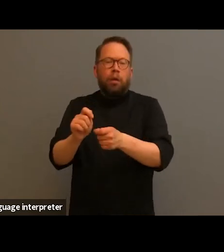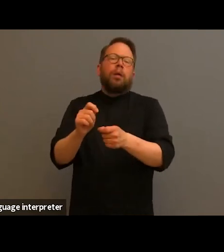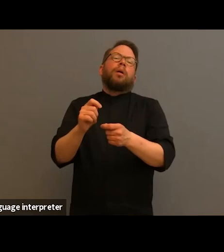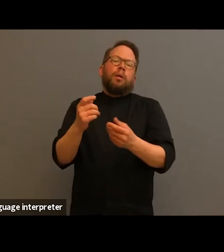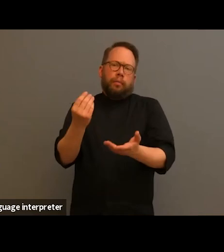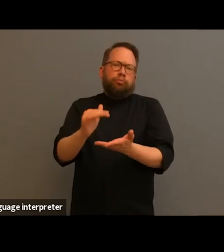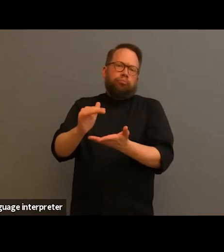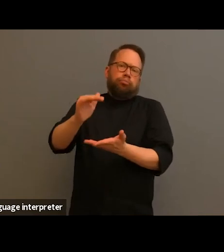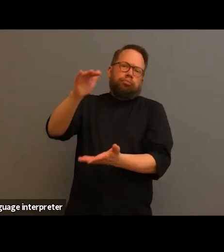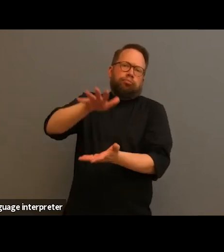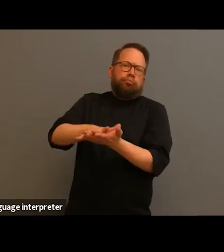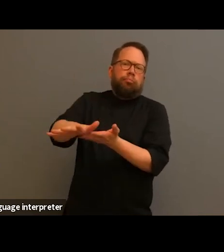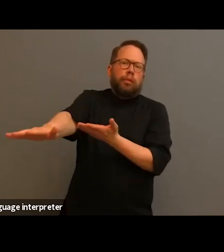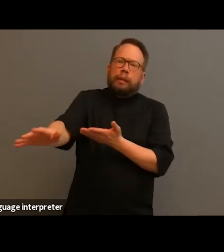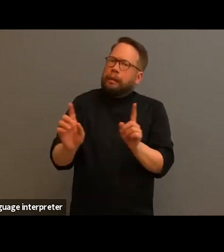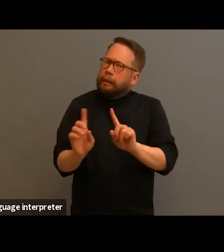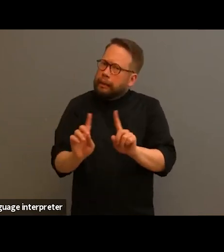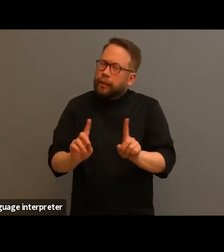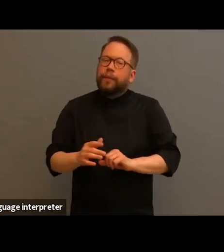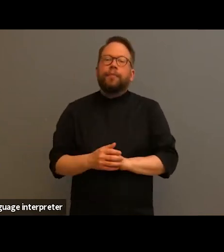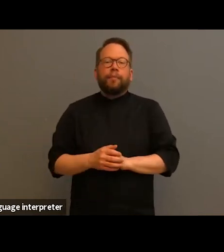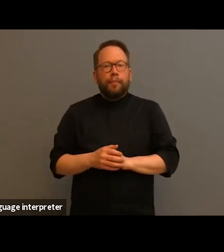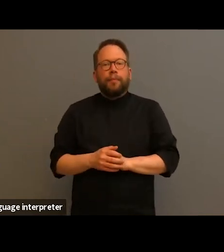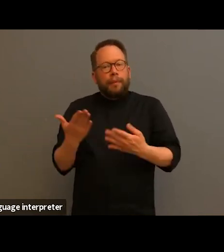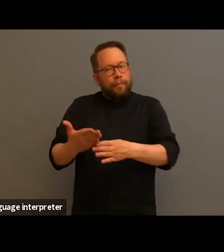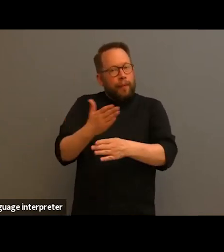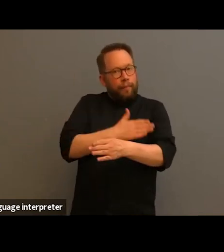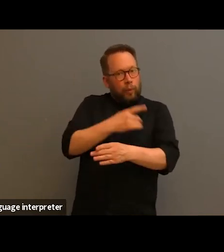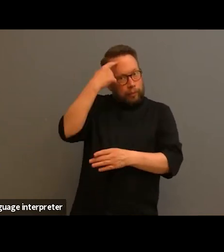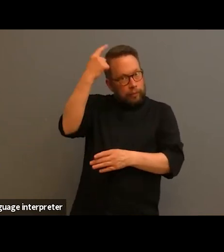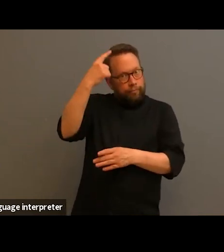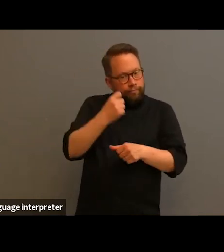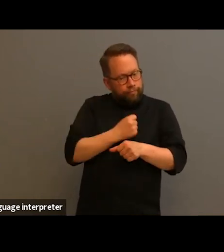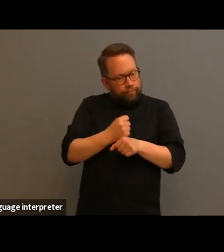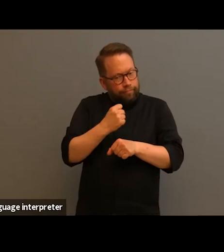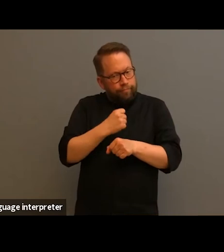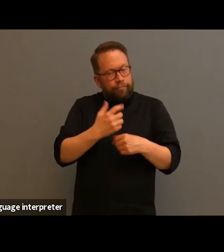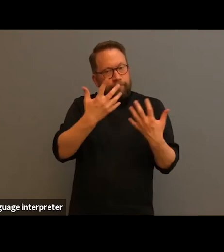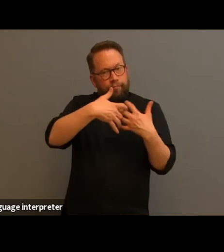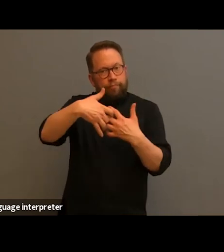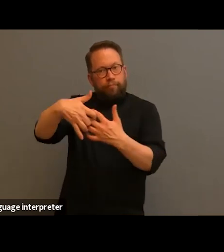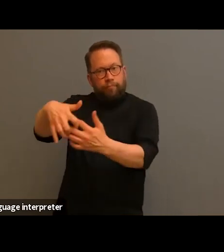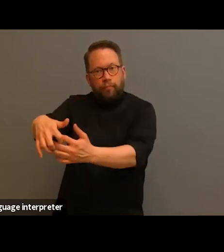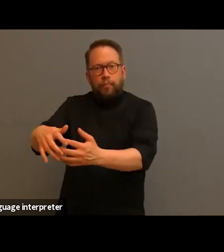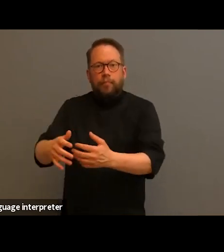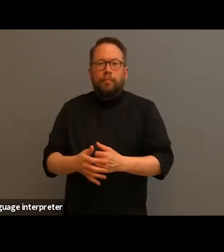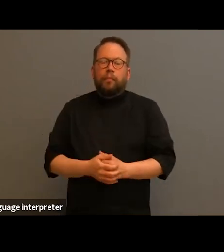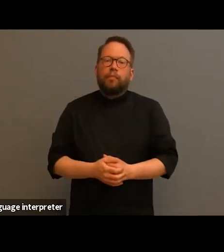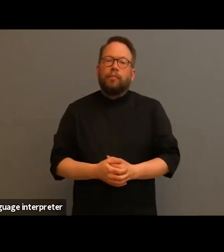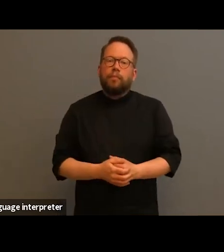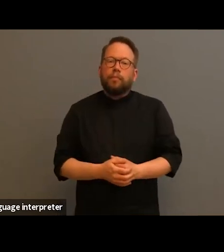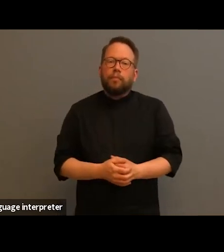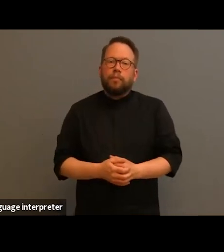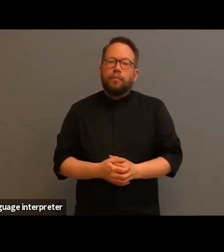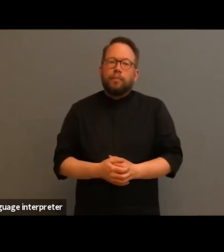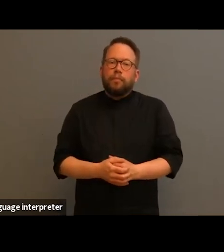technology. Digital solutions are not in line with the principle of universal design, may not